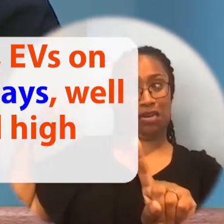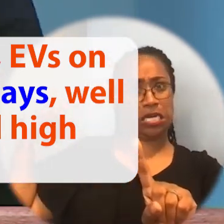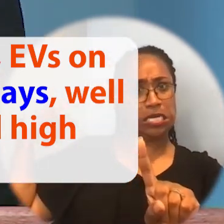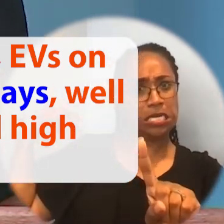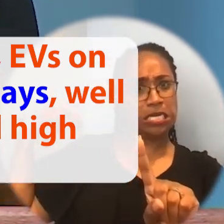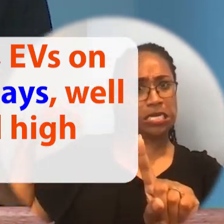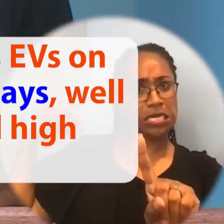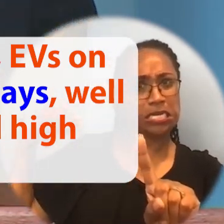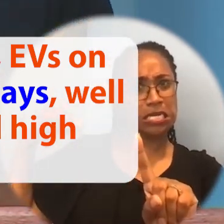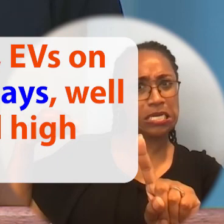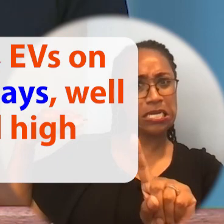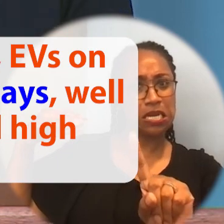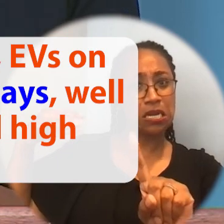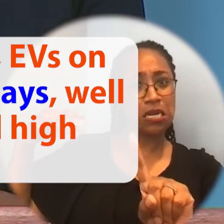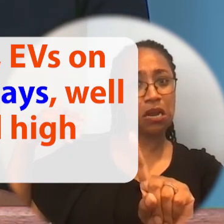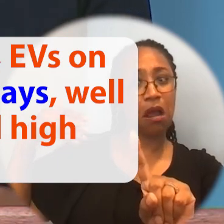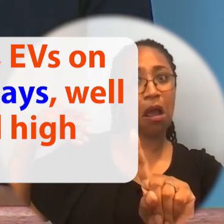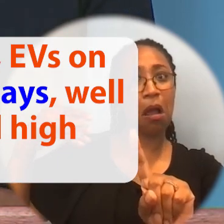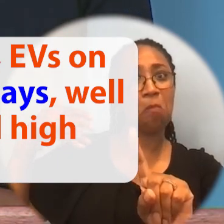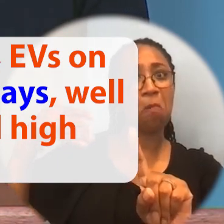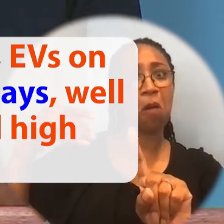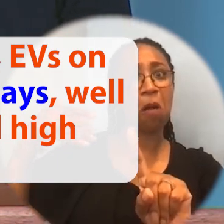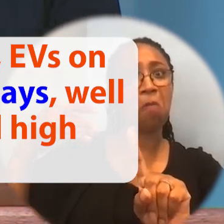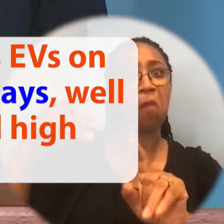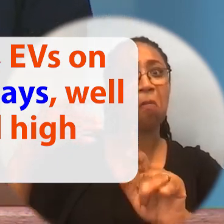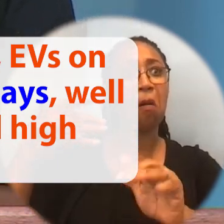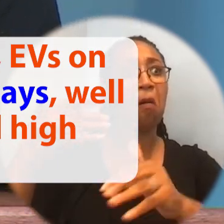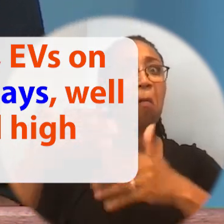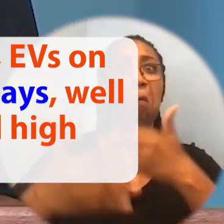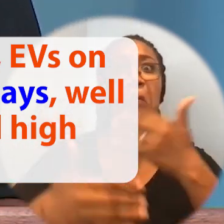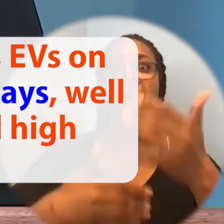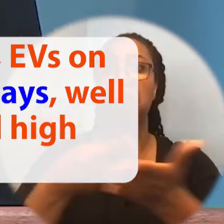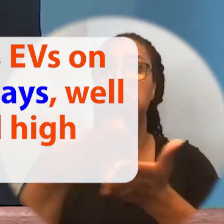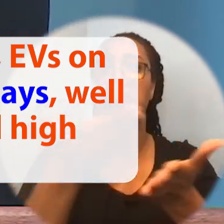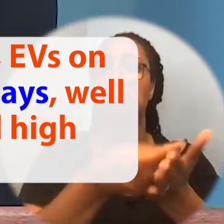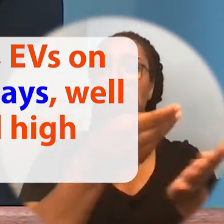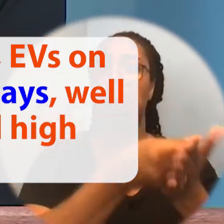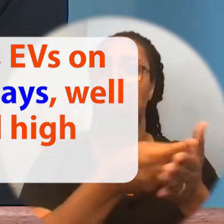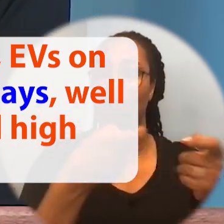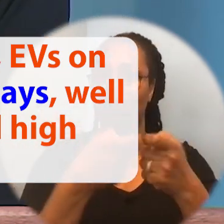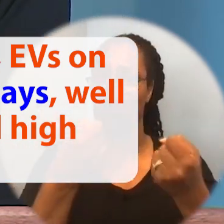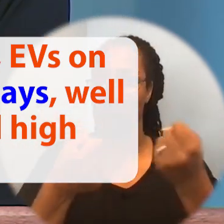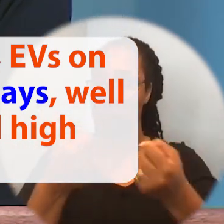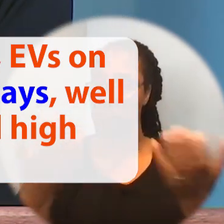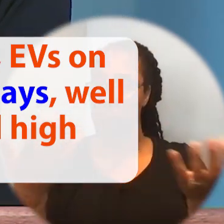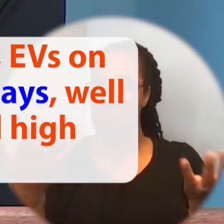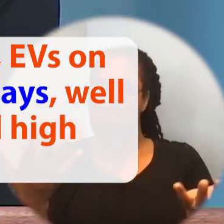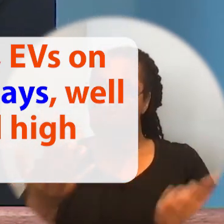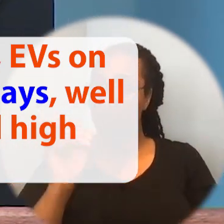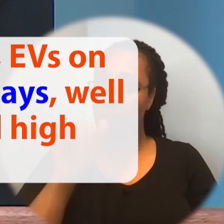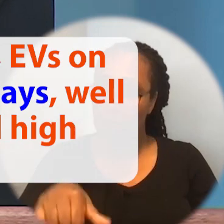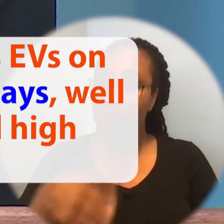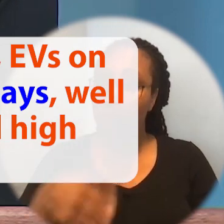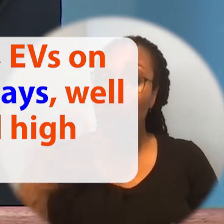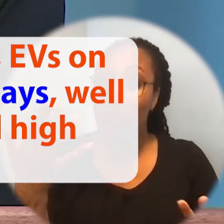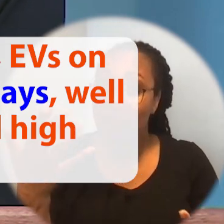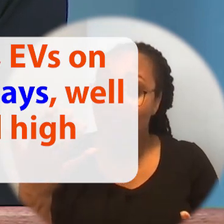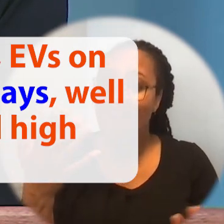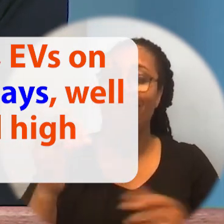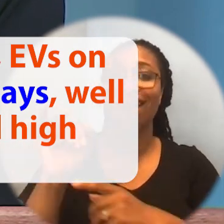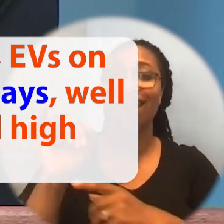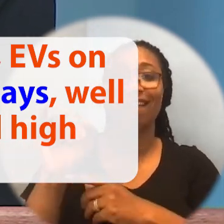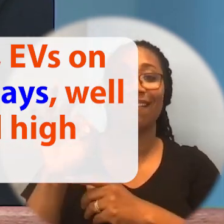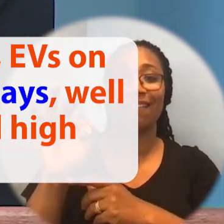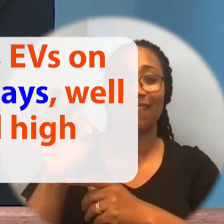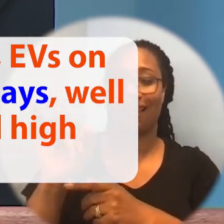they are now readily available for consumers. So, that is also important as we move forward with the Inflation Reduction Act, as we move